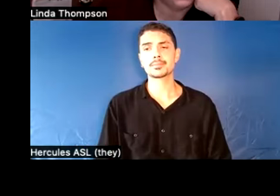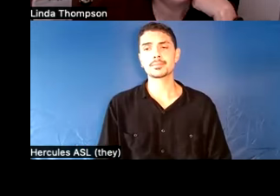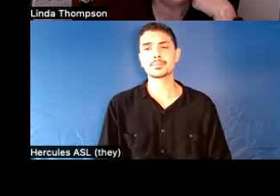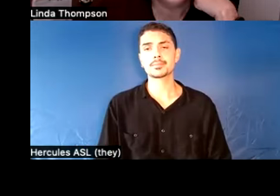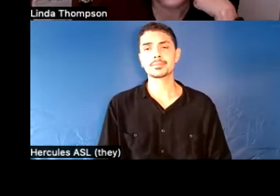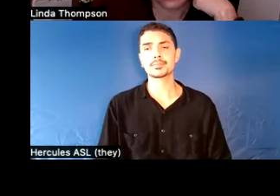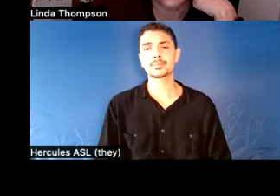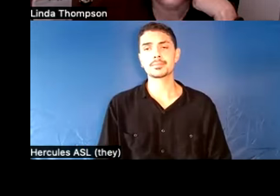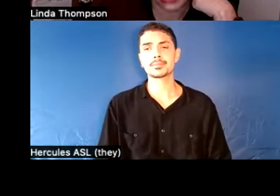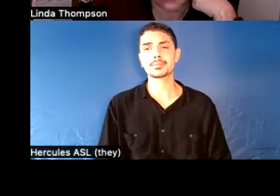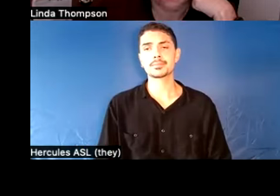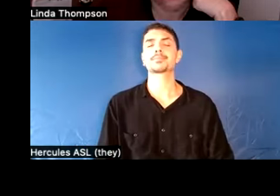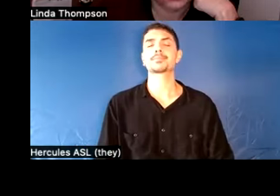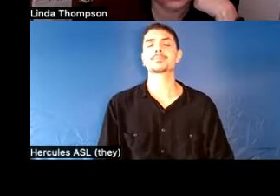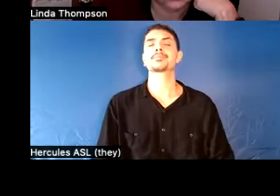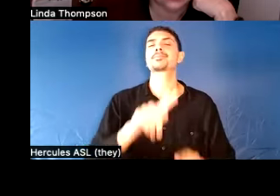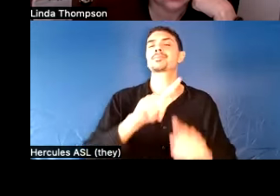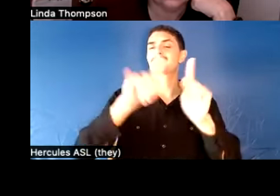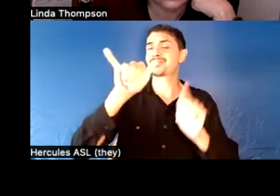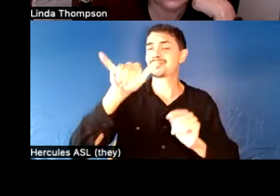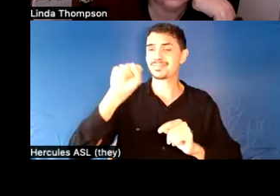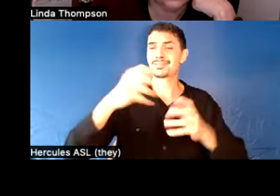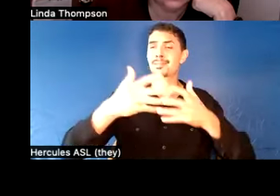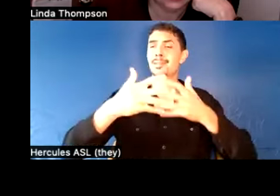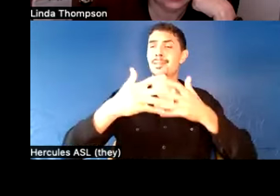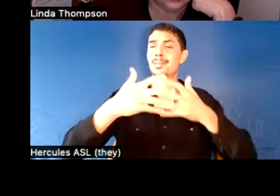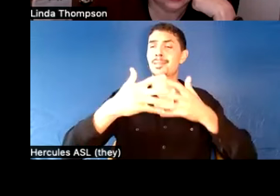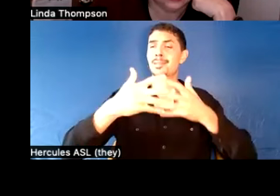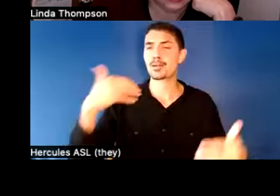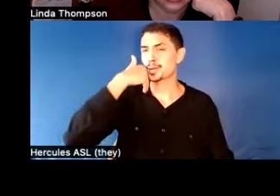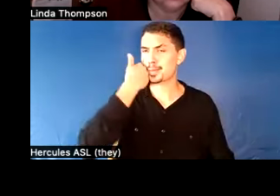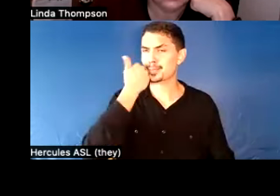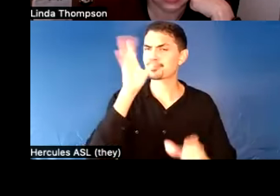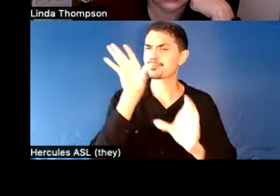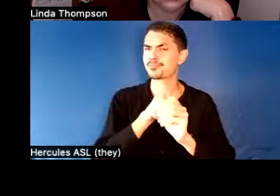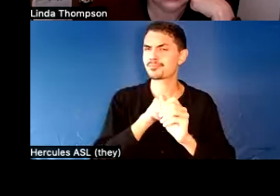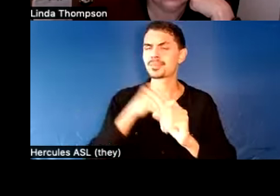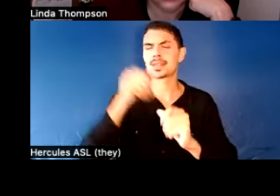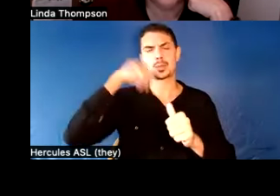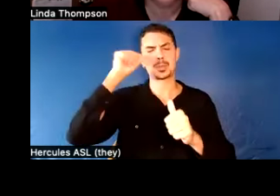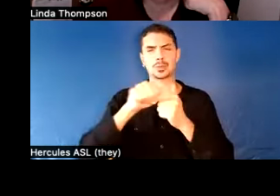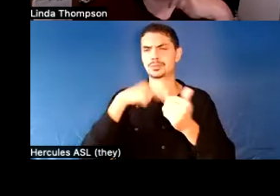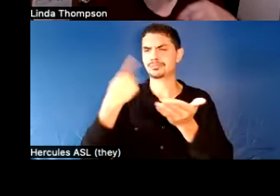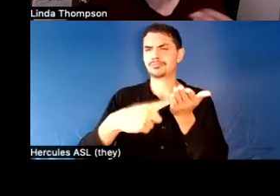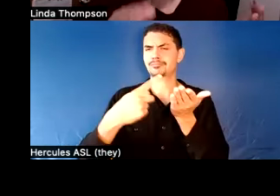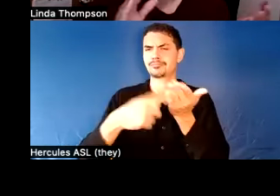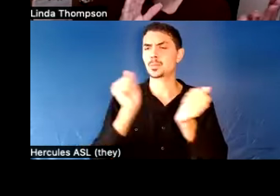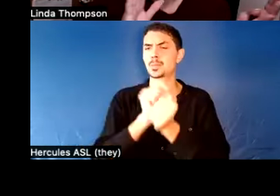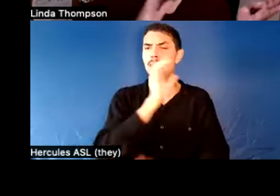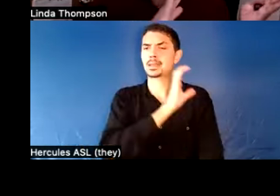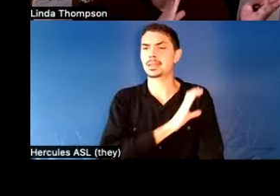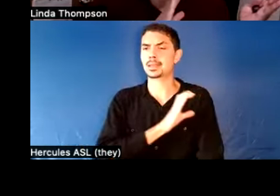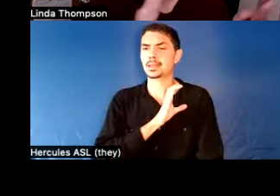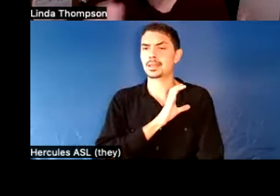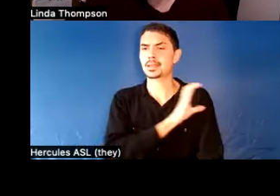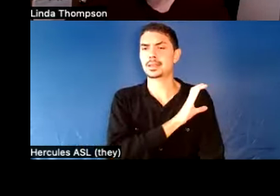Yes, there is a lot of shame that comes in. And I was talking to the clinic about the way it was set up, because we'd have